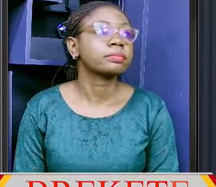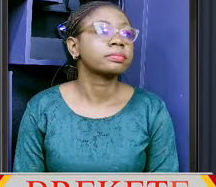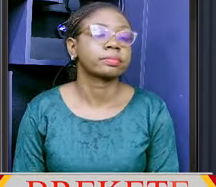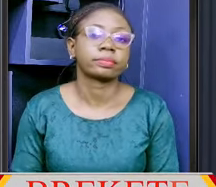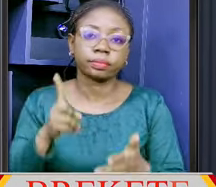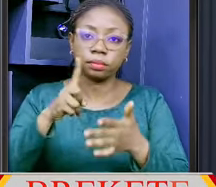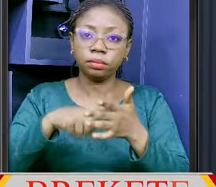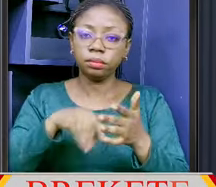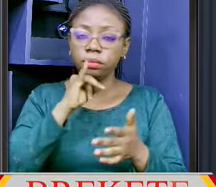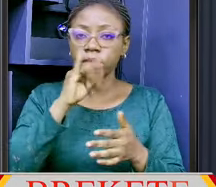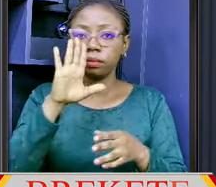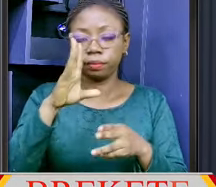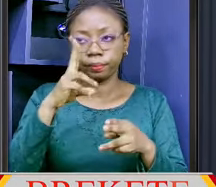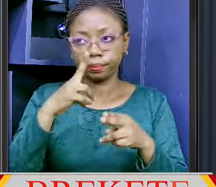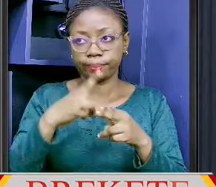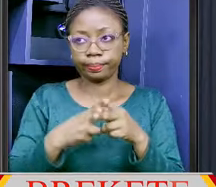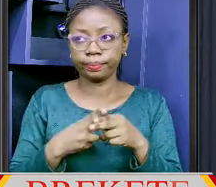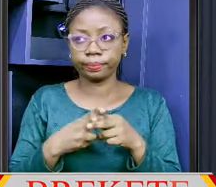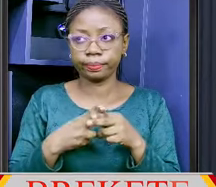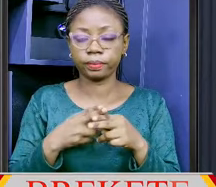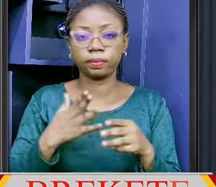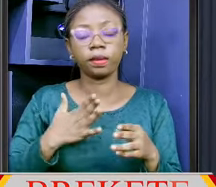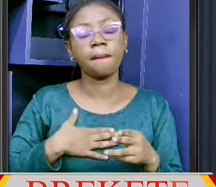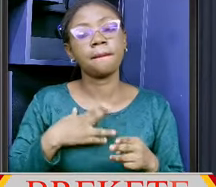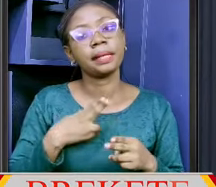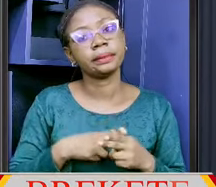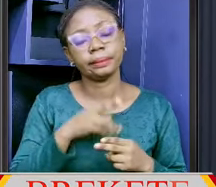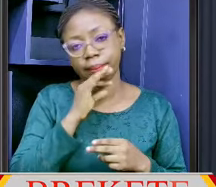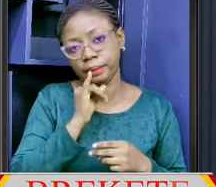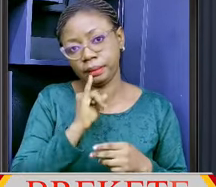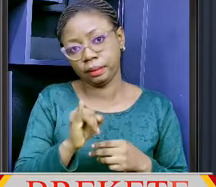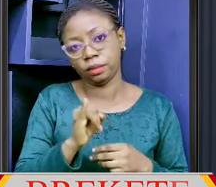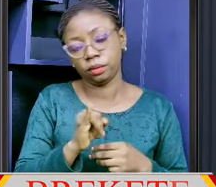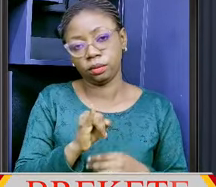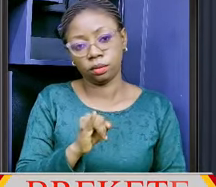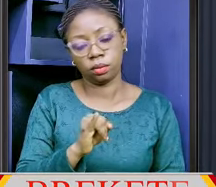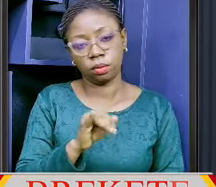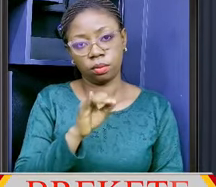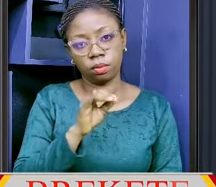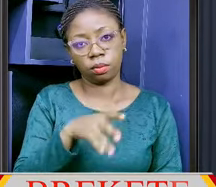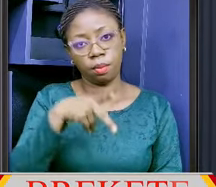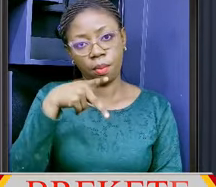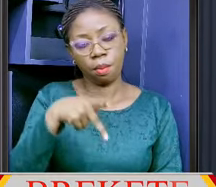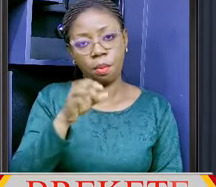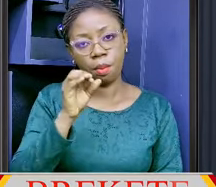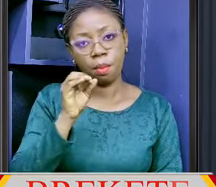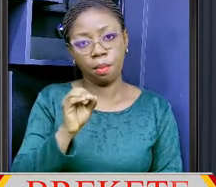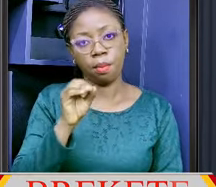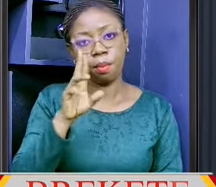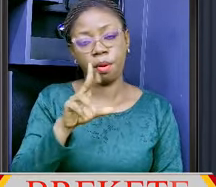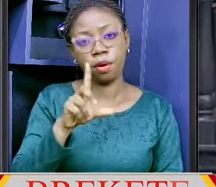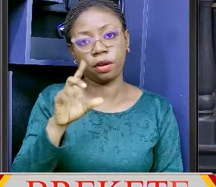What be your name, sir? So my name is Paulinus Asukwa Efiong.